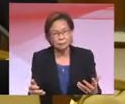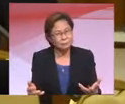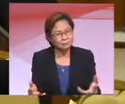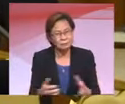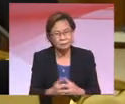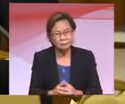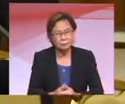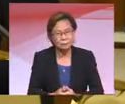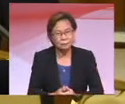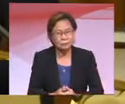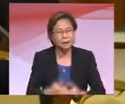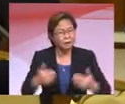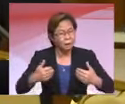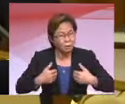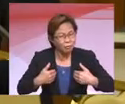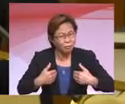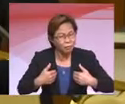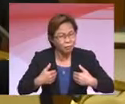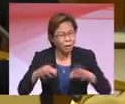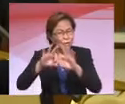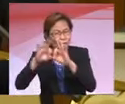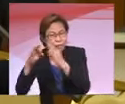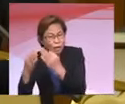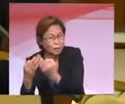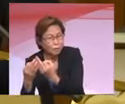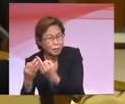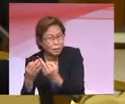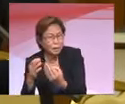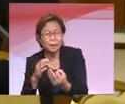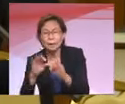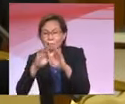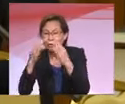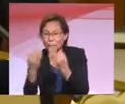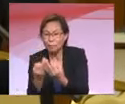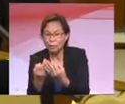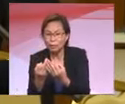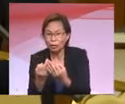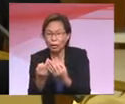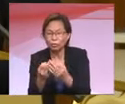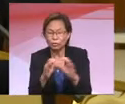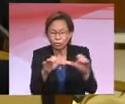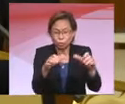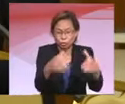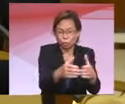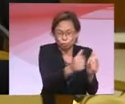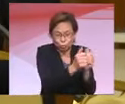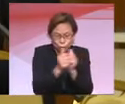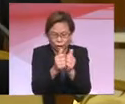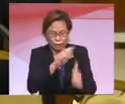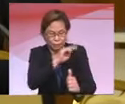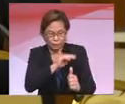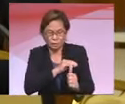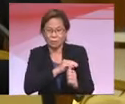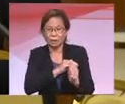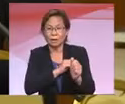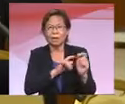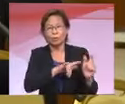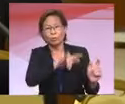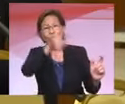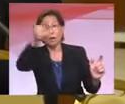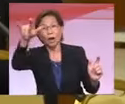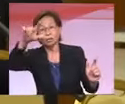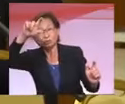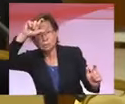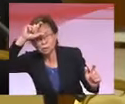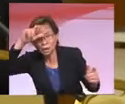was there any family members or members of the entourage that accompanied the minister during the trip, and